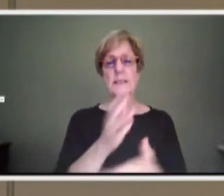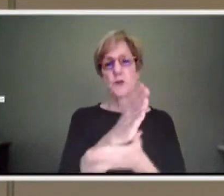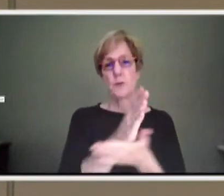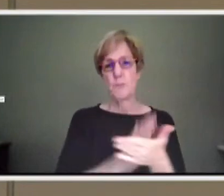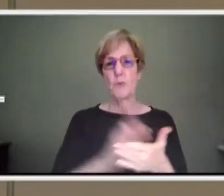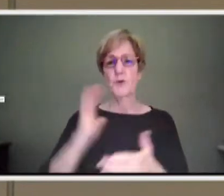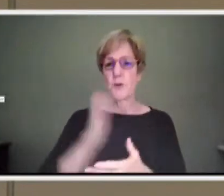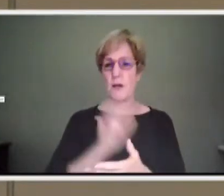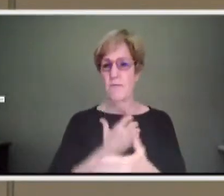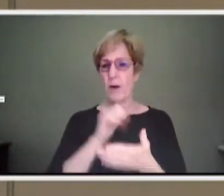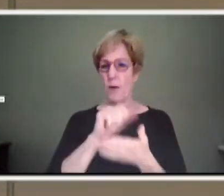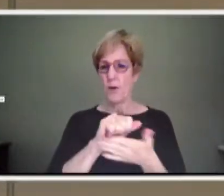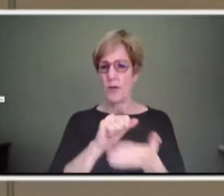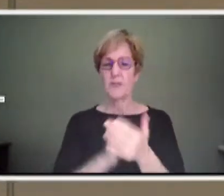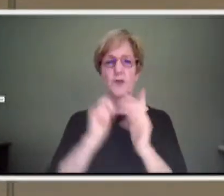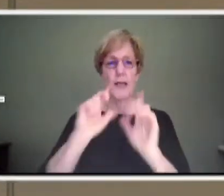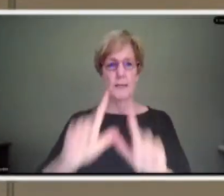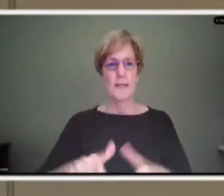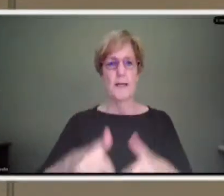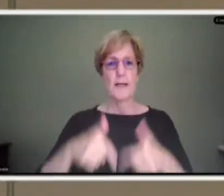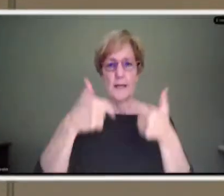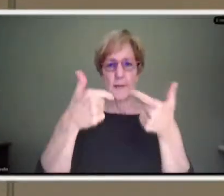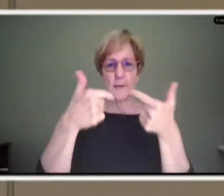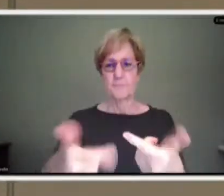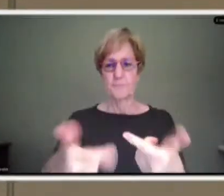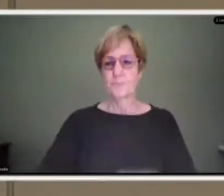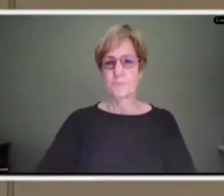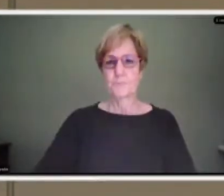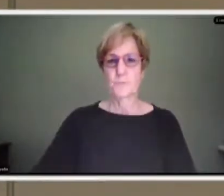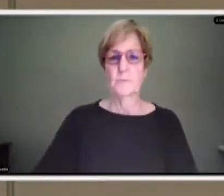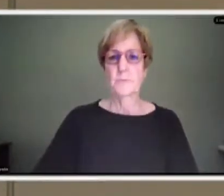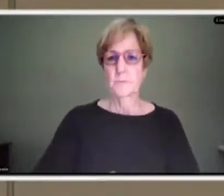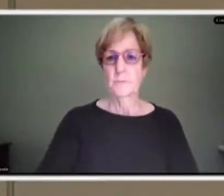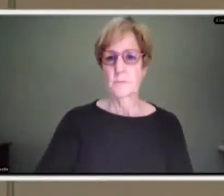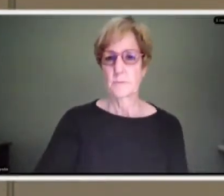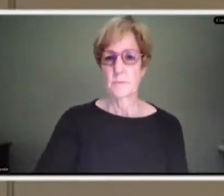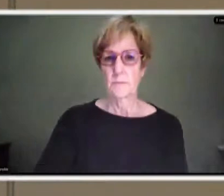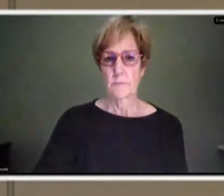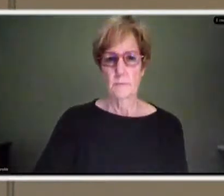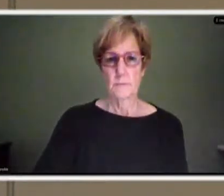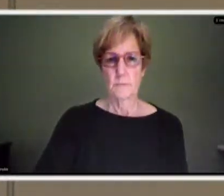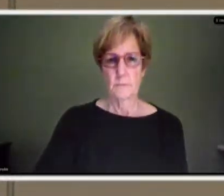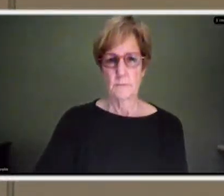our agenda. We will now move on to